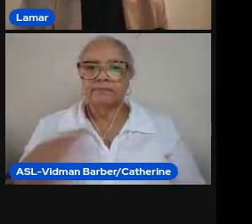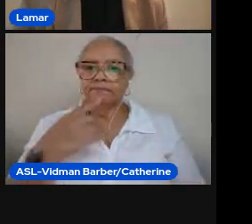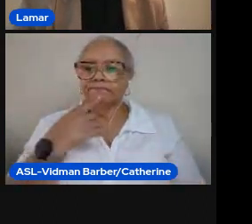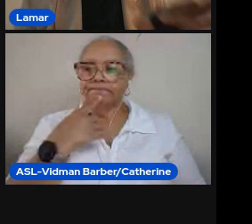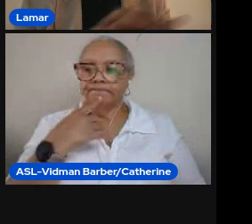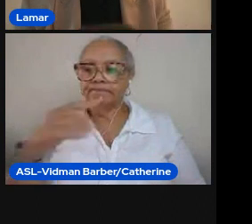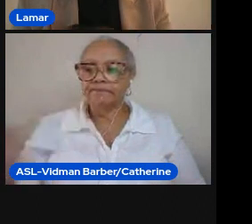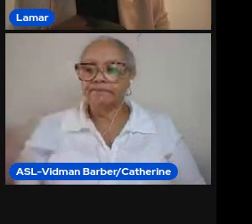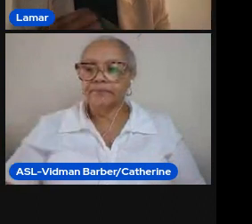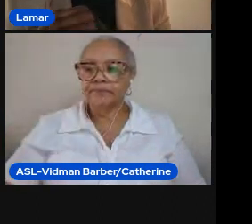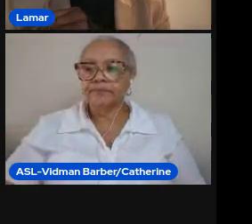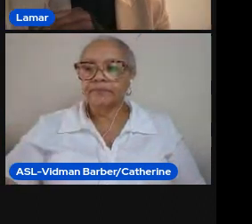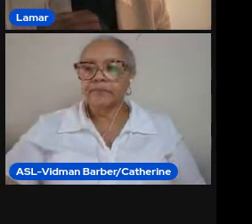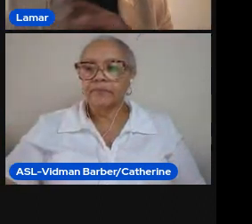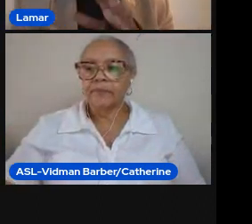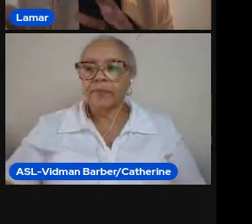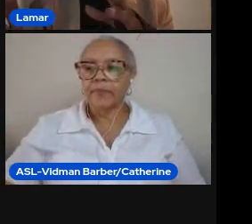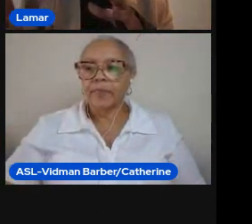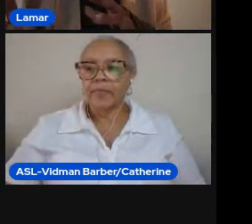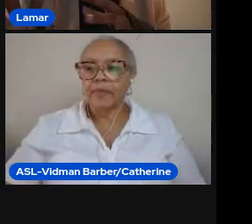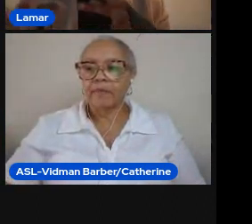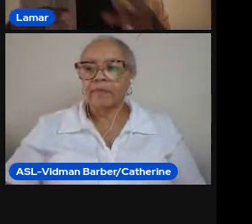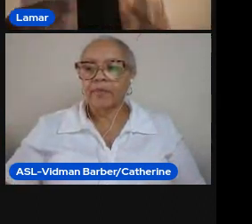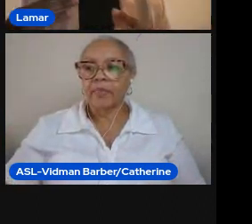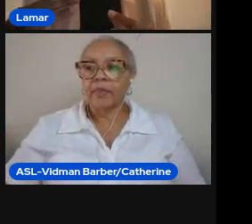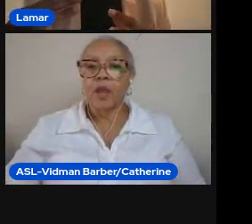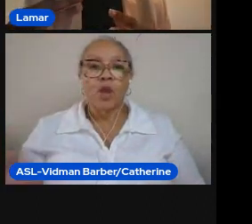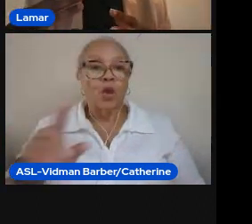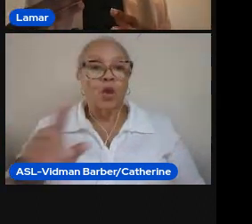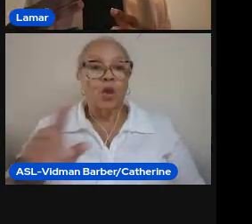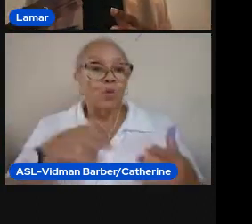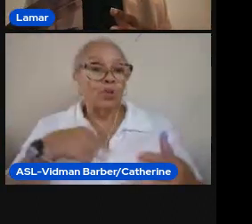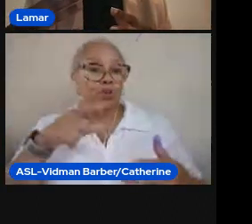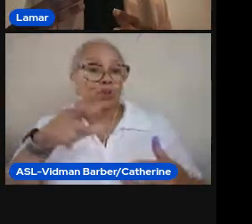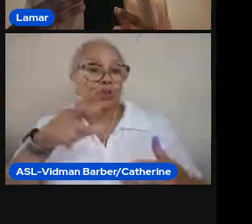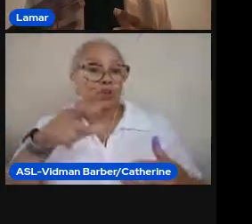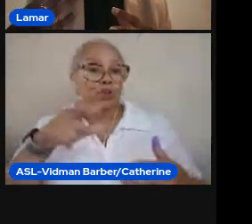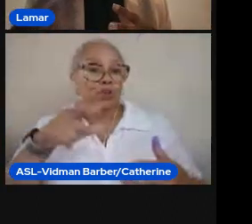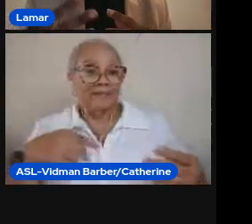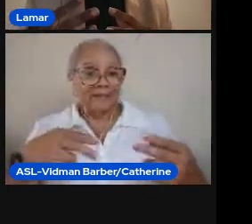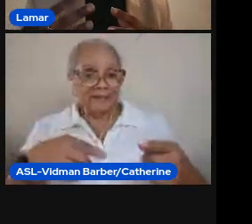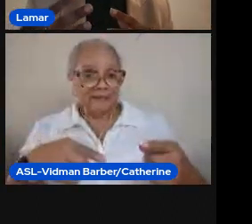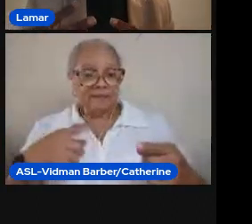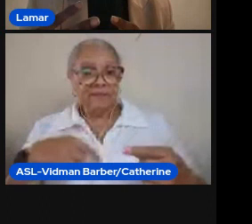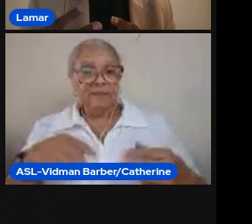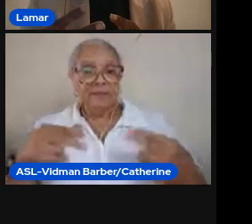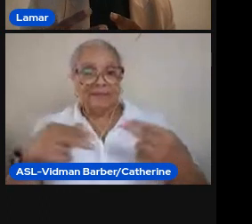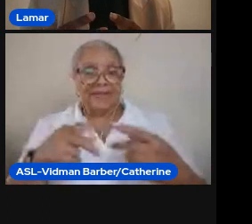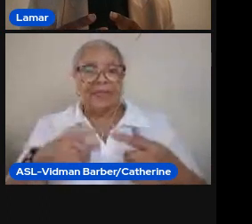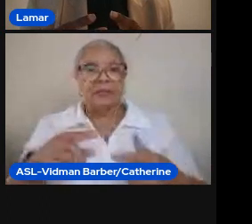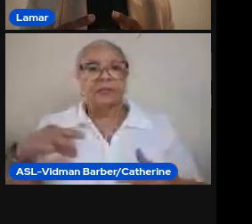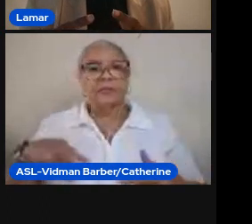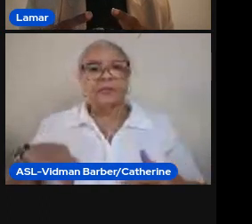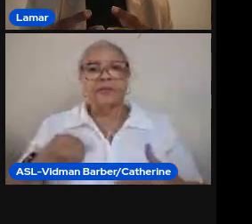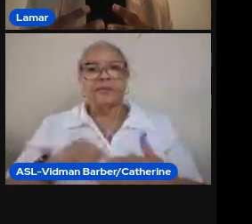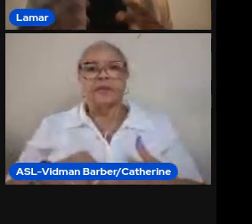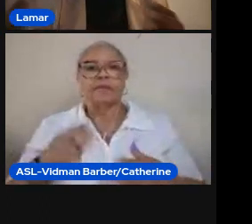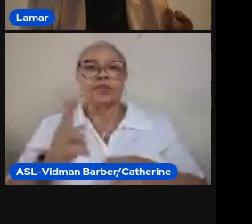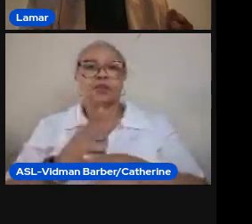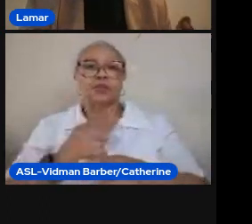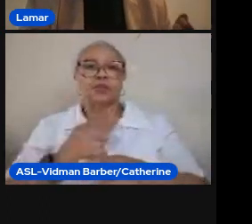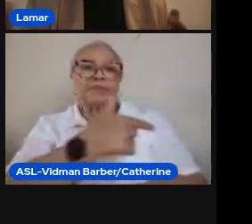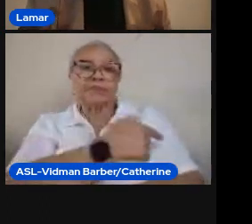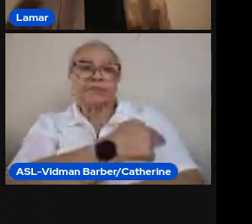Okay, so what we should have here is the benefits of using vaccine development. And